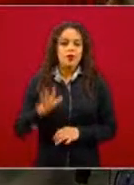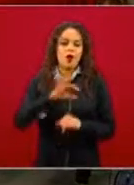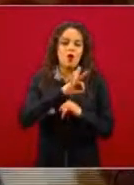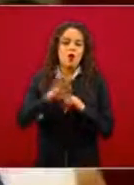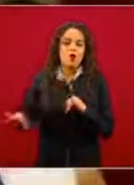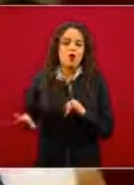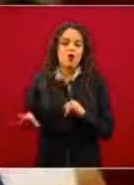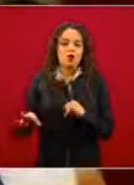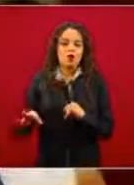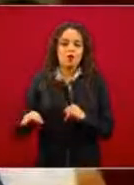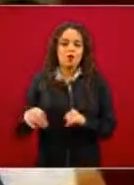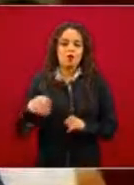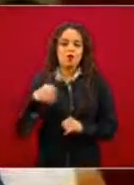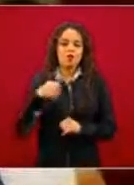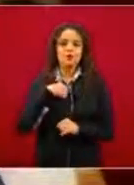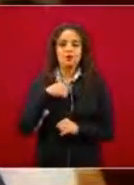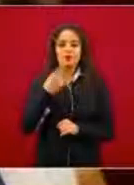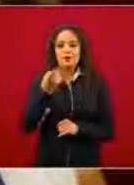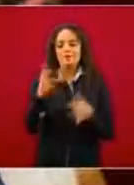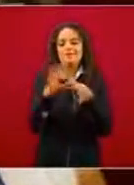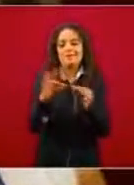Yes, again,